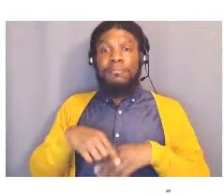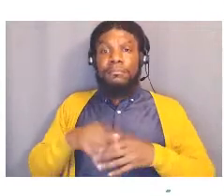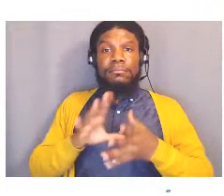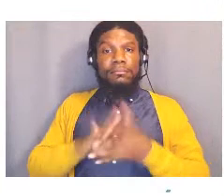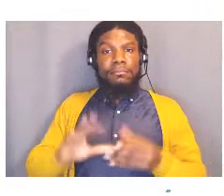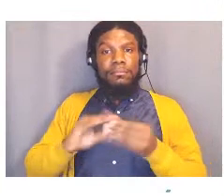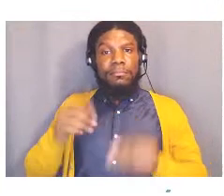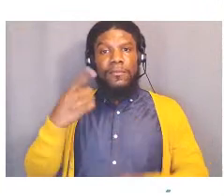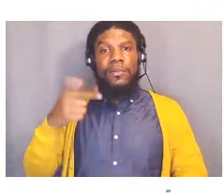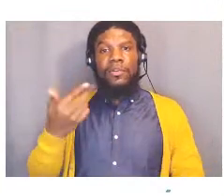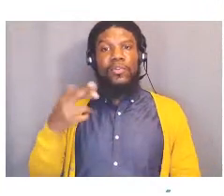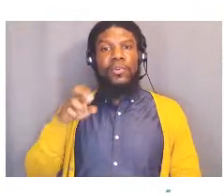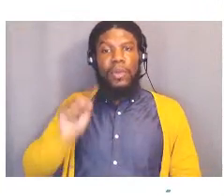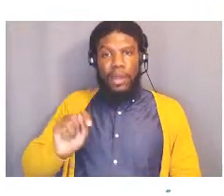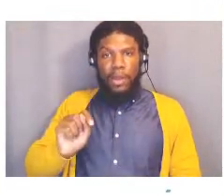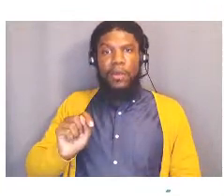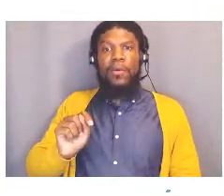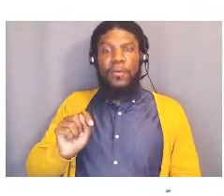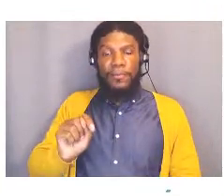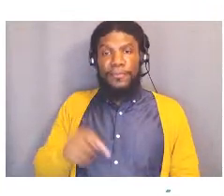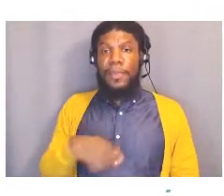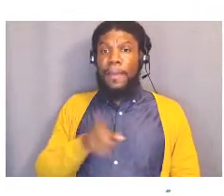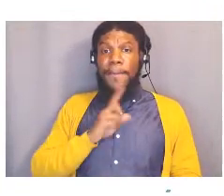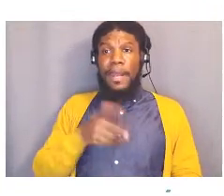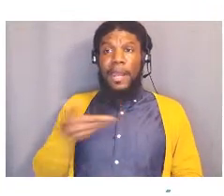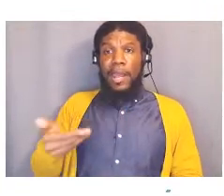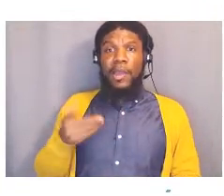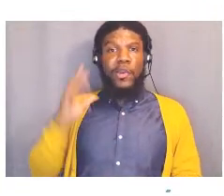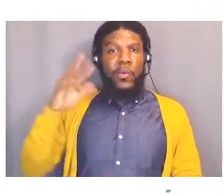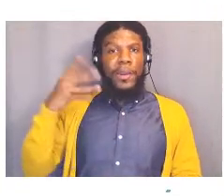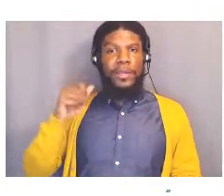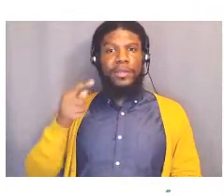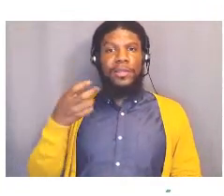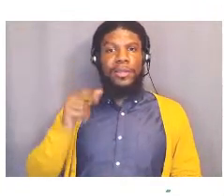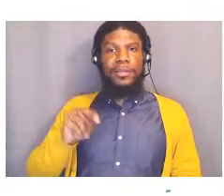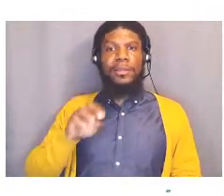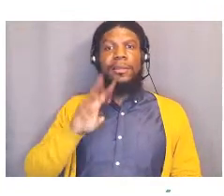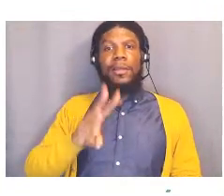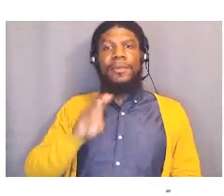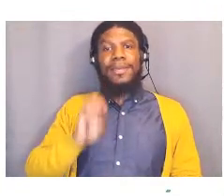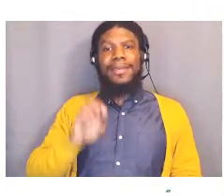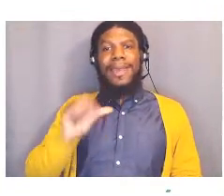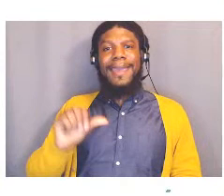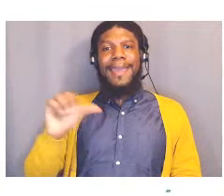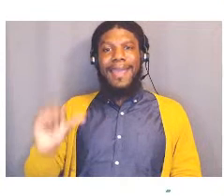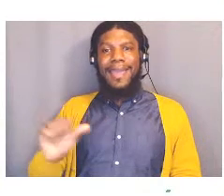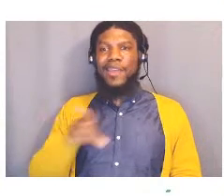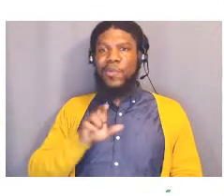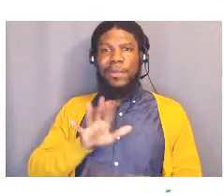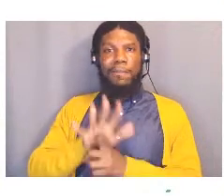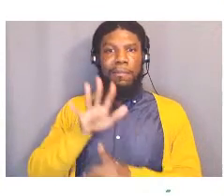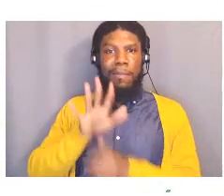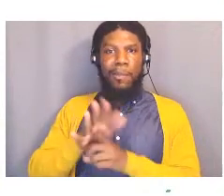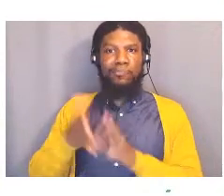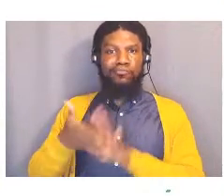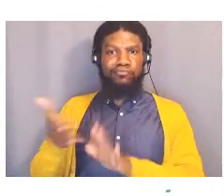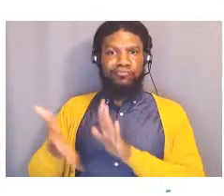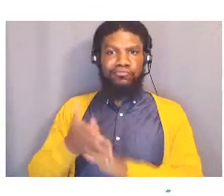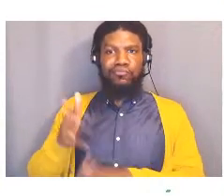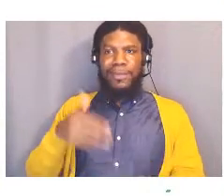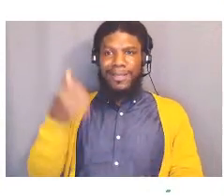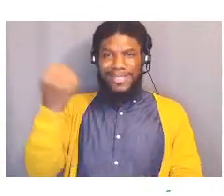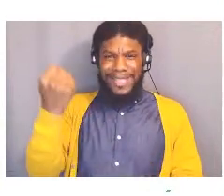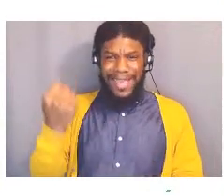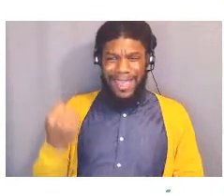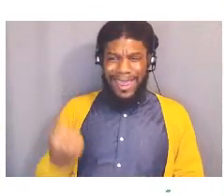hiring her for in 1977 at radio station WEAA that popularly ran for every Saturday